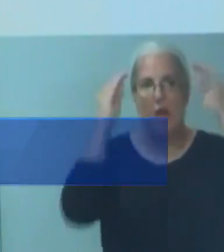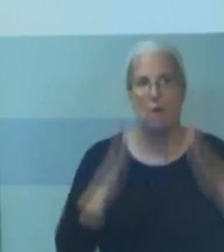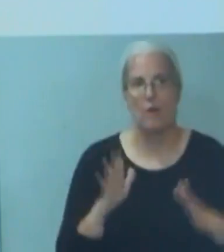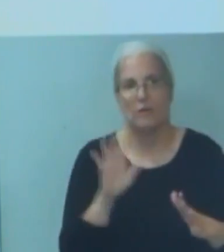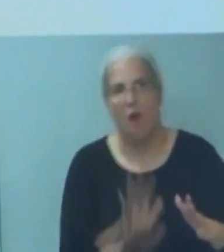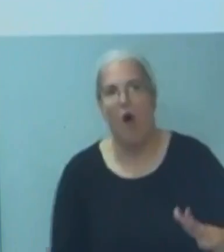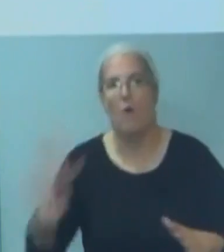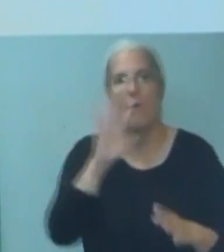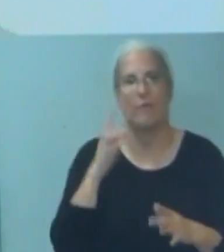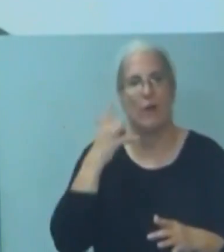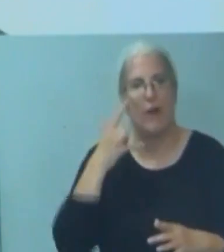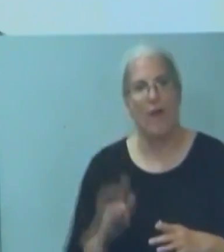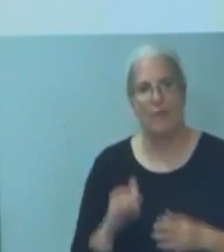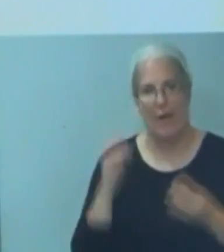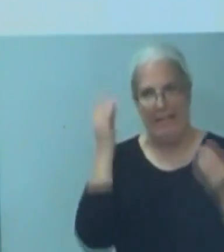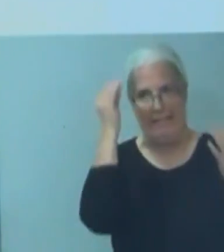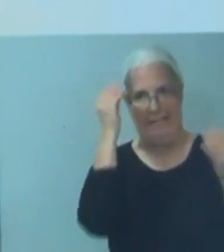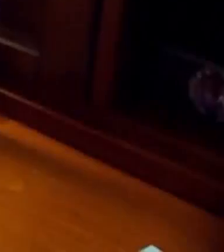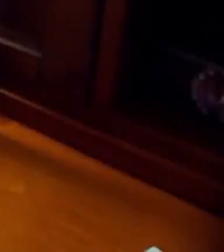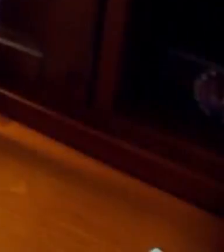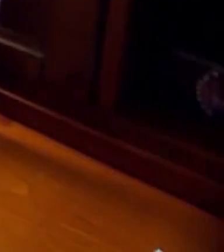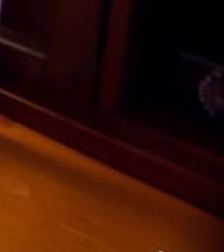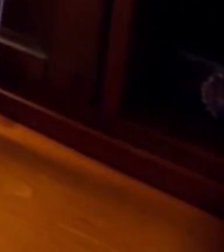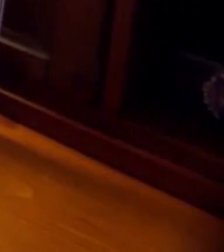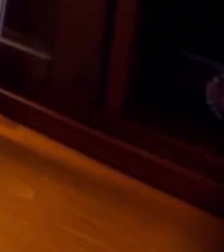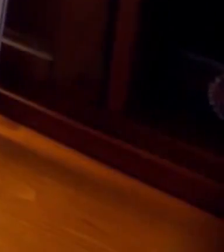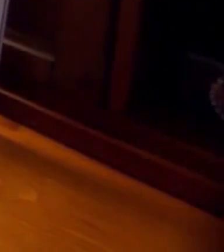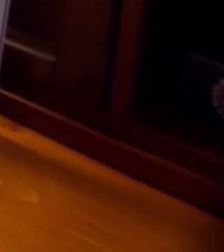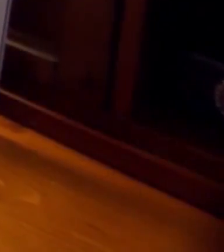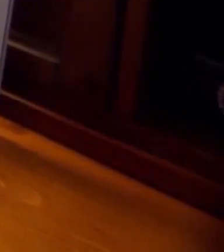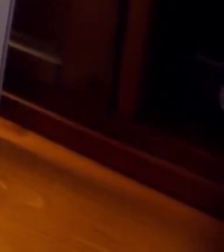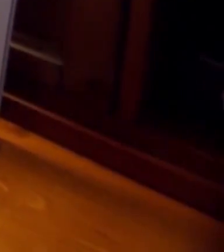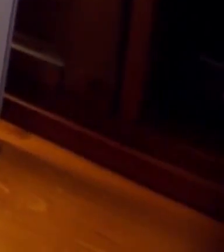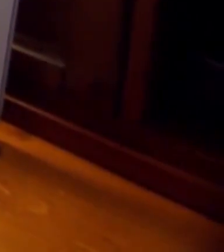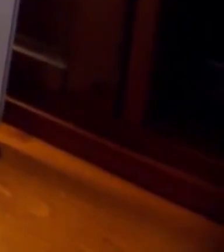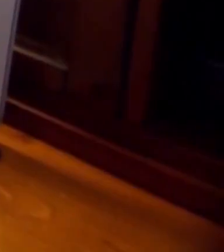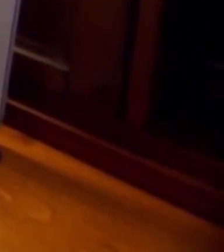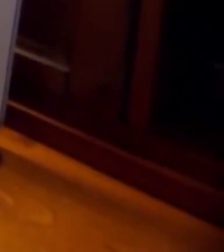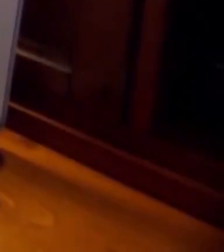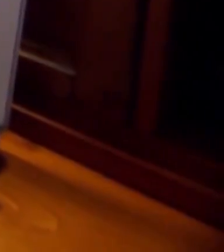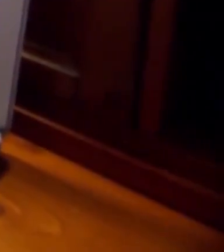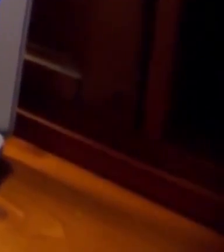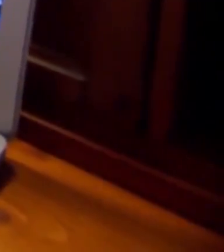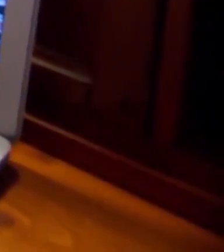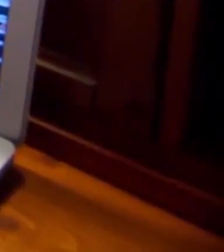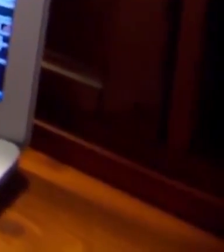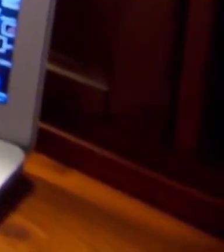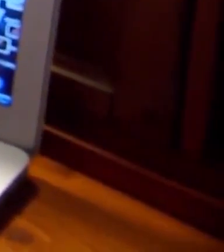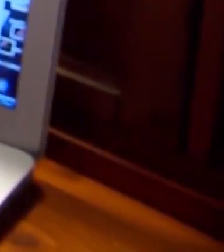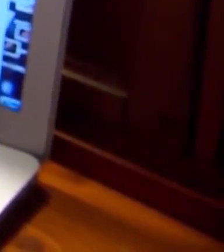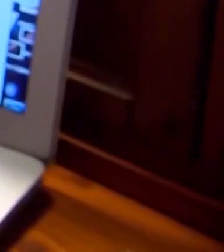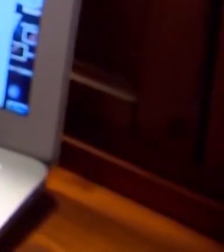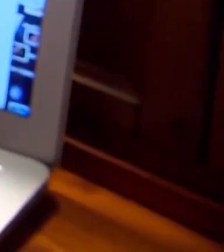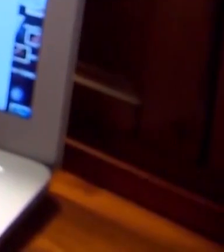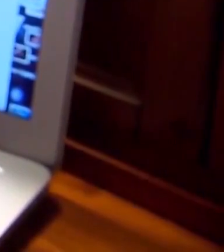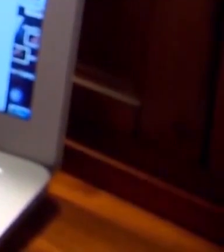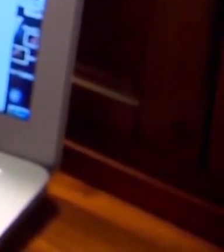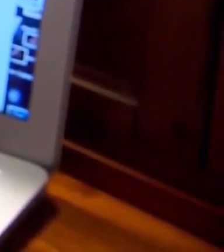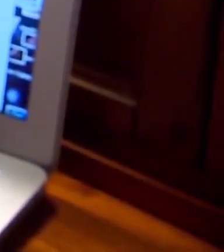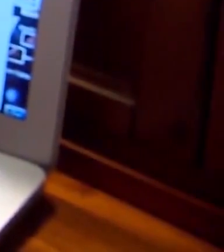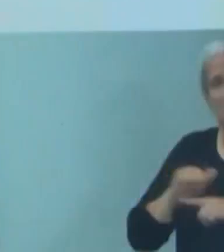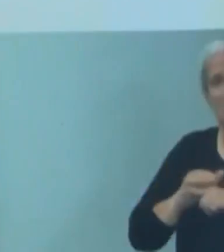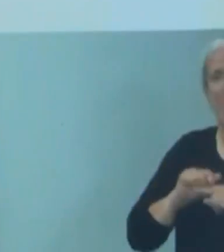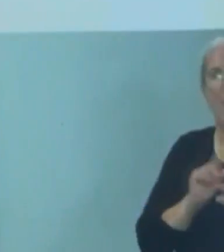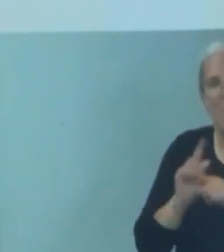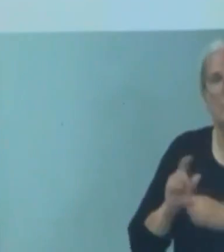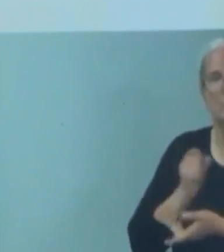address. State Superintendent Tony Thurman has been very vocal about stopping the digital divide and has outlined his findings with his task